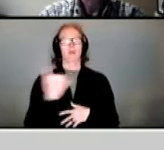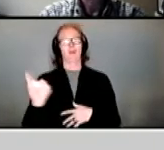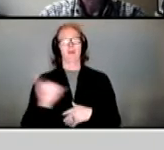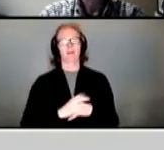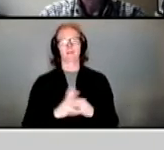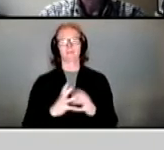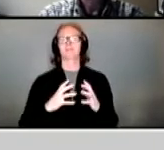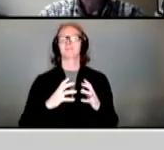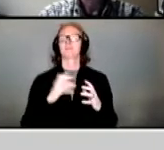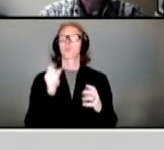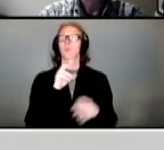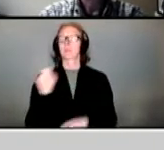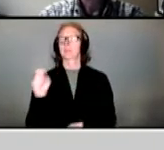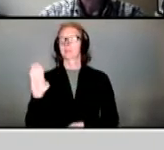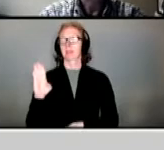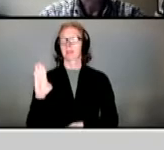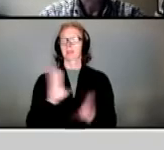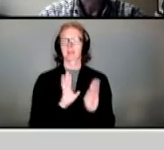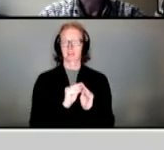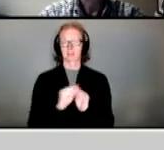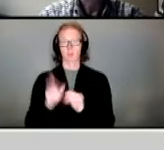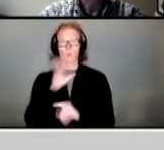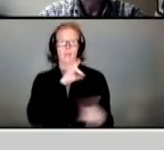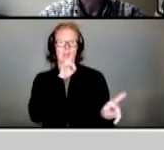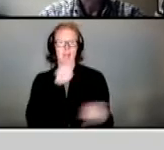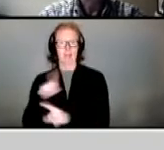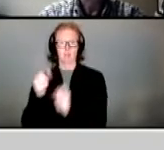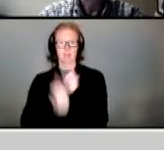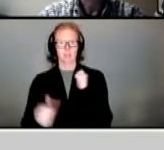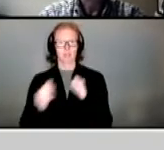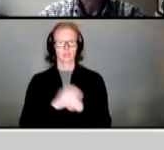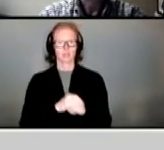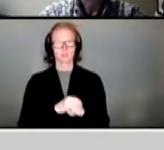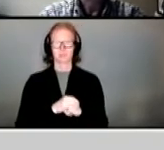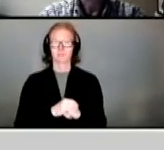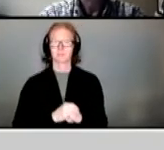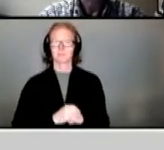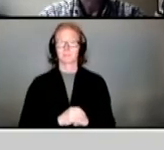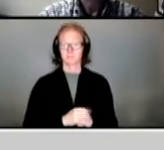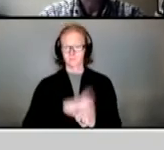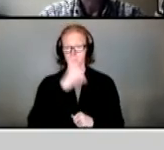But I think the subcommittees can best answer that, Mr. Kenneth's question.